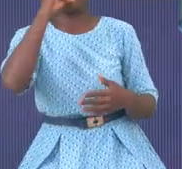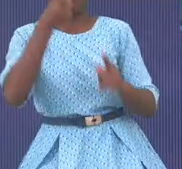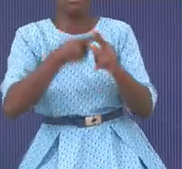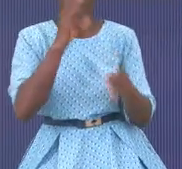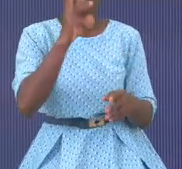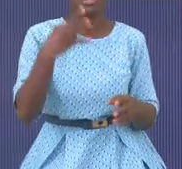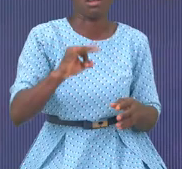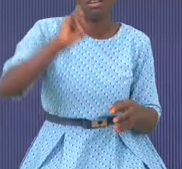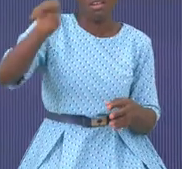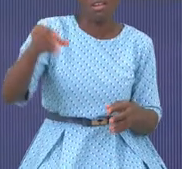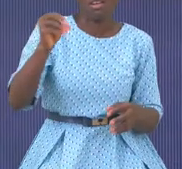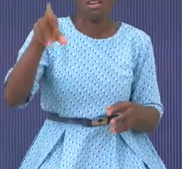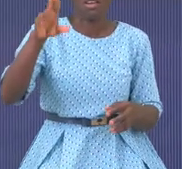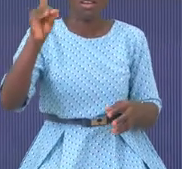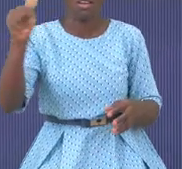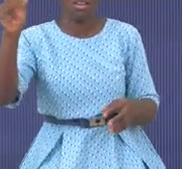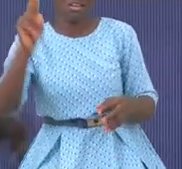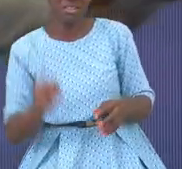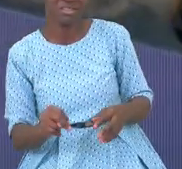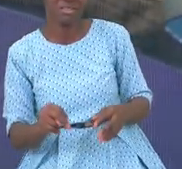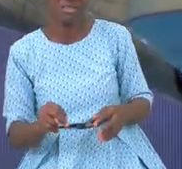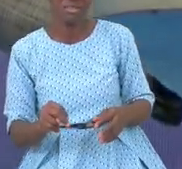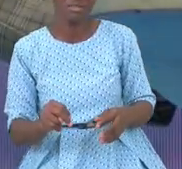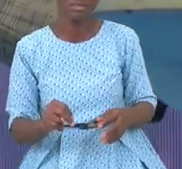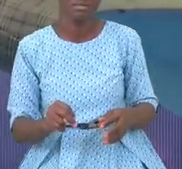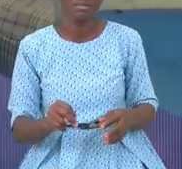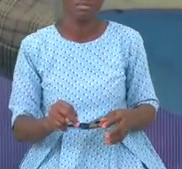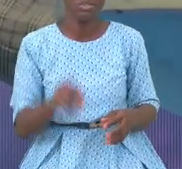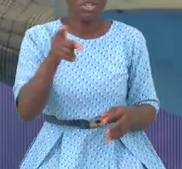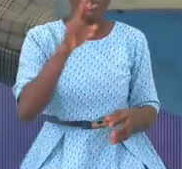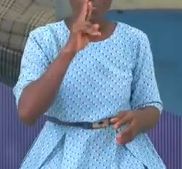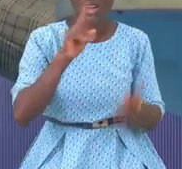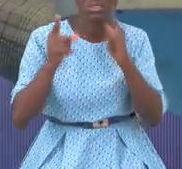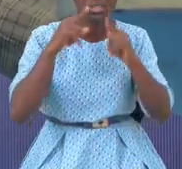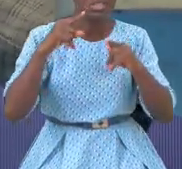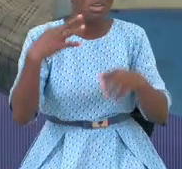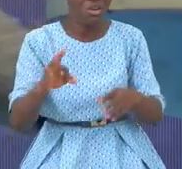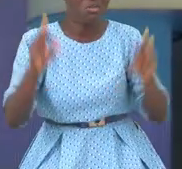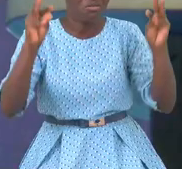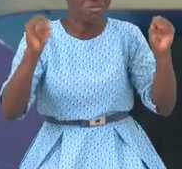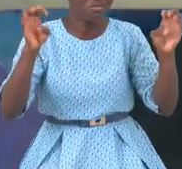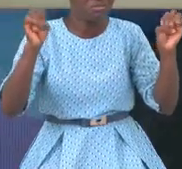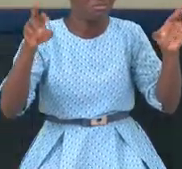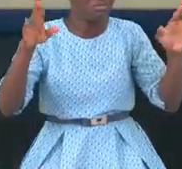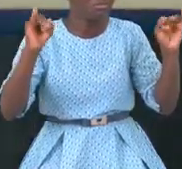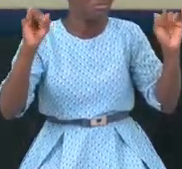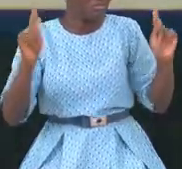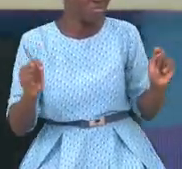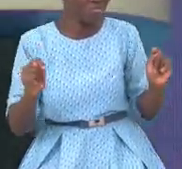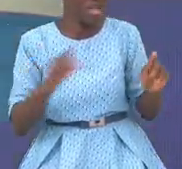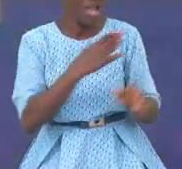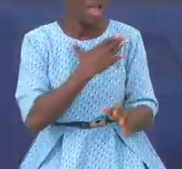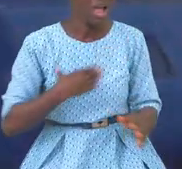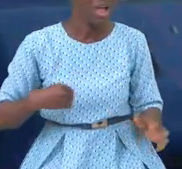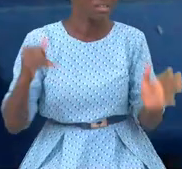wall. You're talking of marriage, and marriage doesn't count. When you come to the Lord, all you